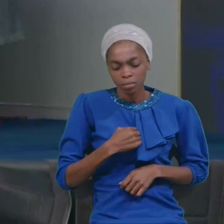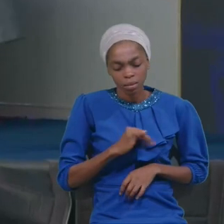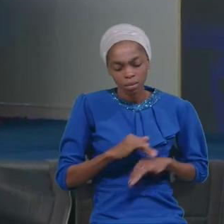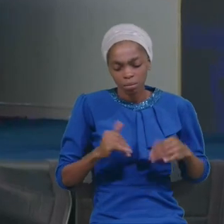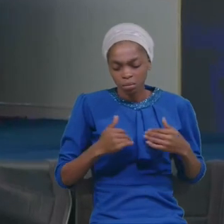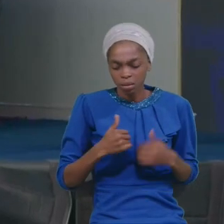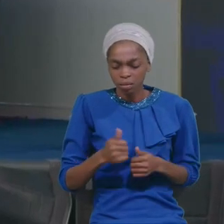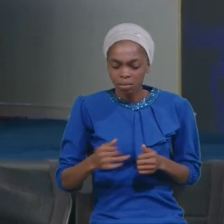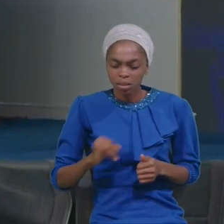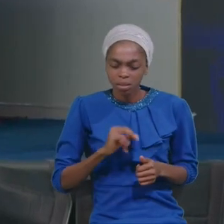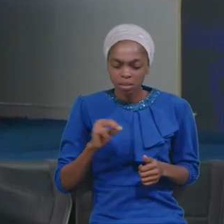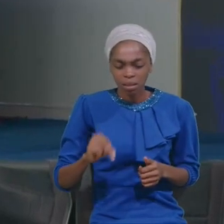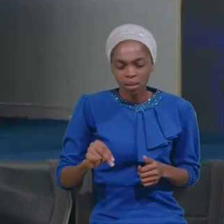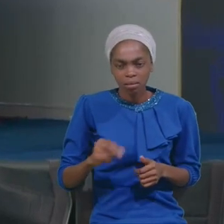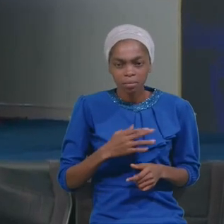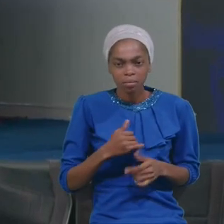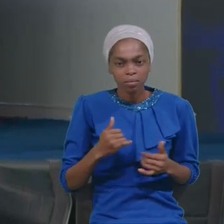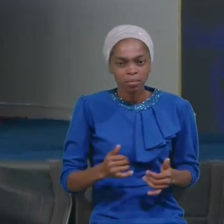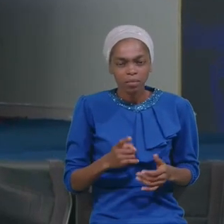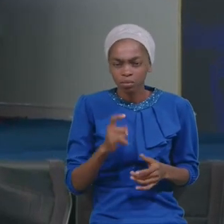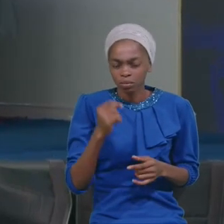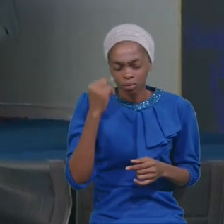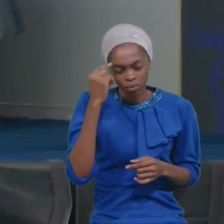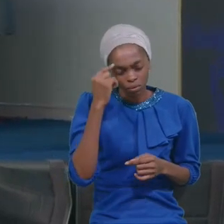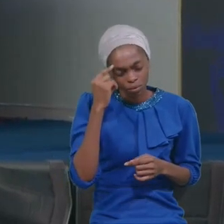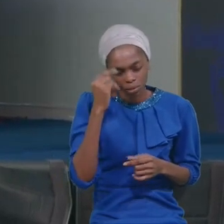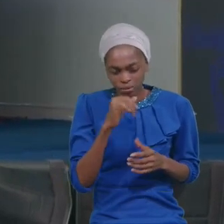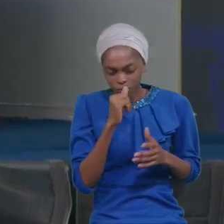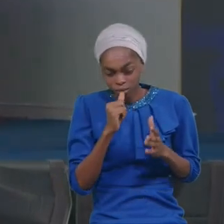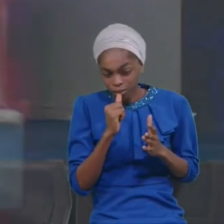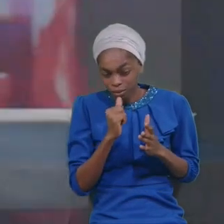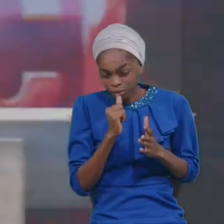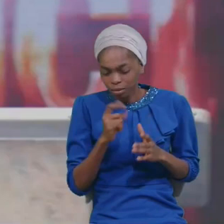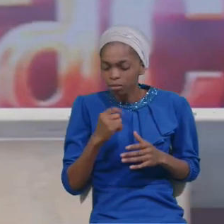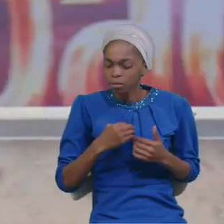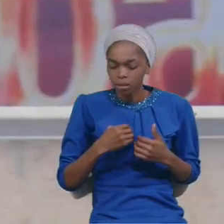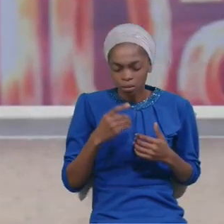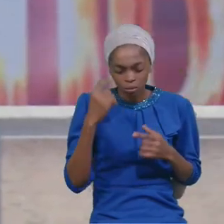I've got this, but how about this? And you hurt on the inside. And the way people